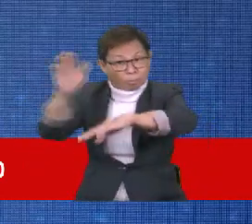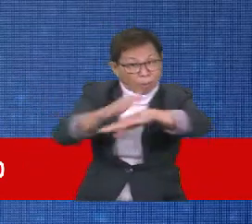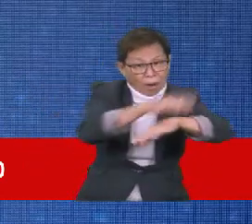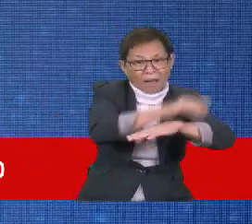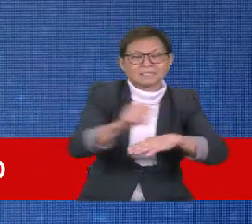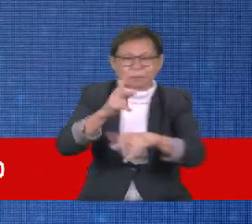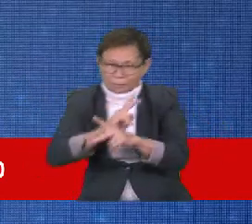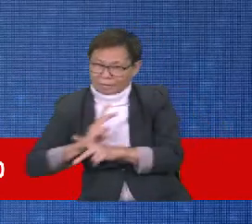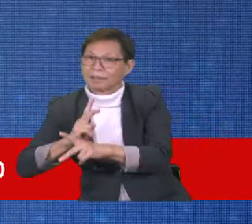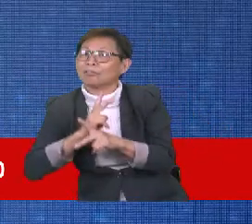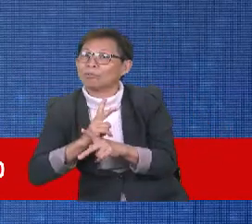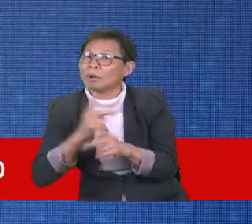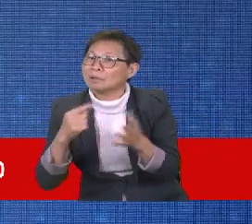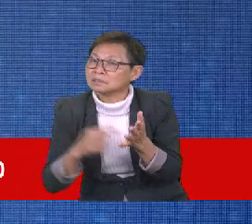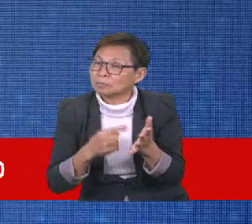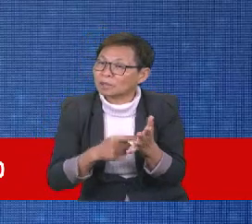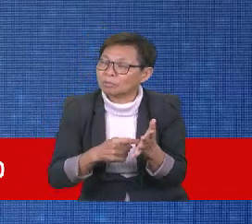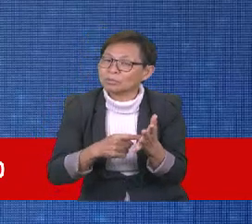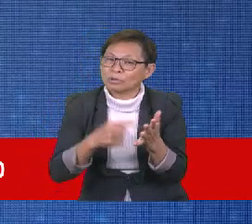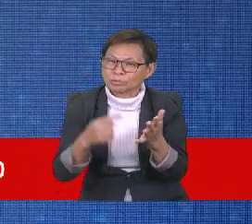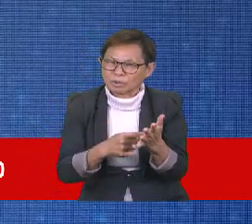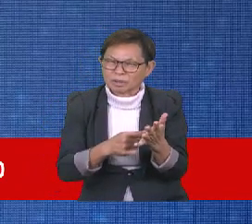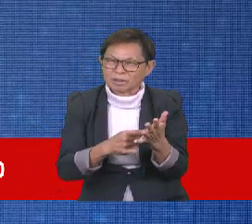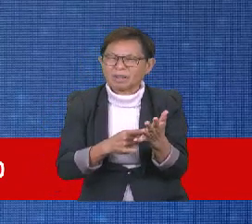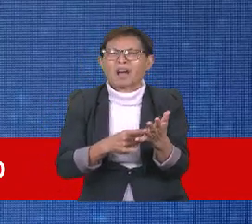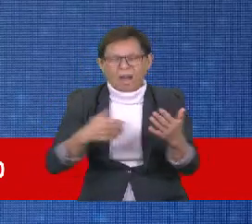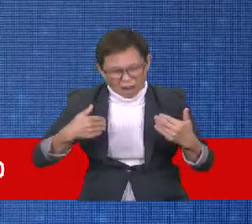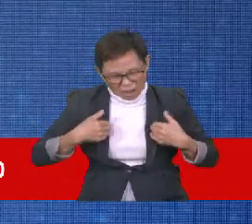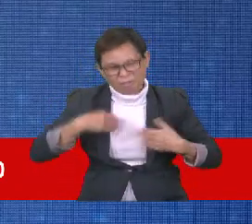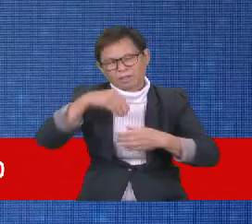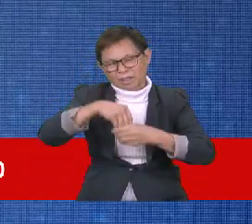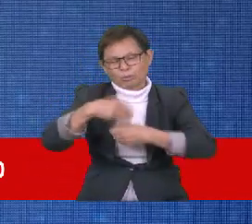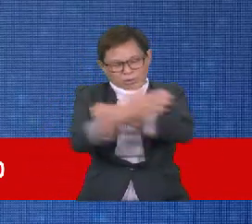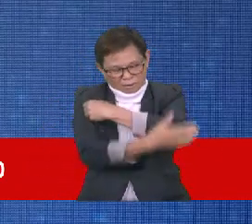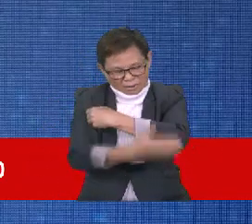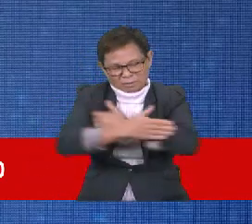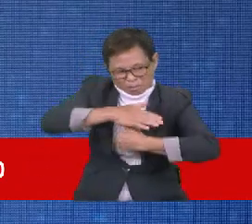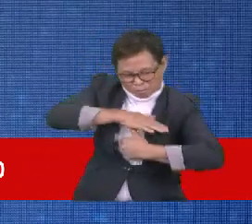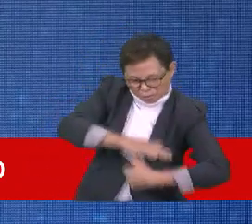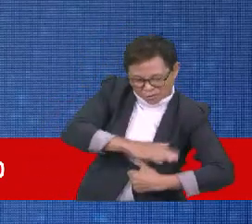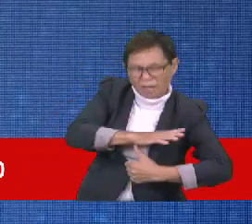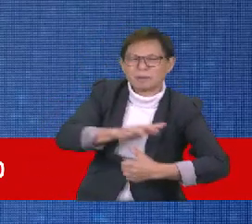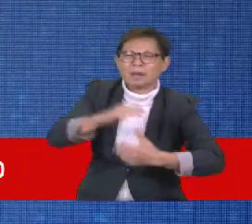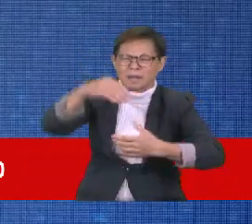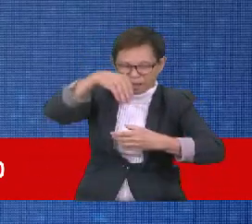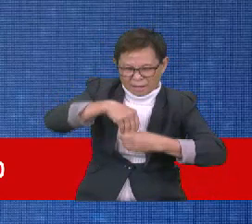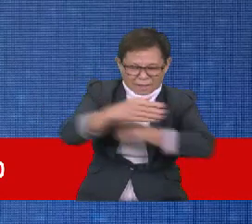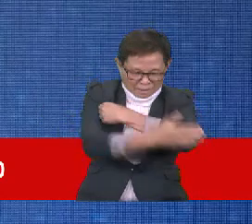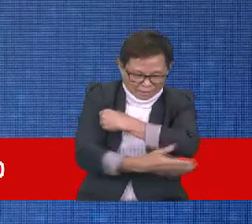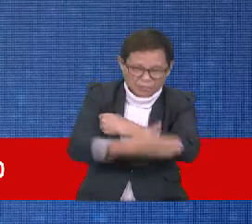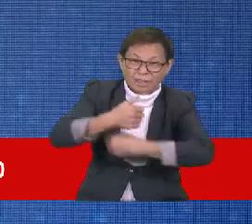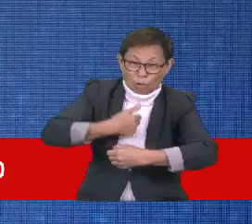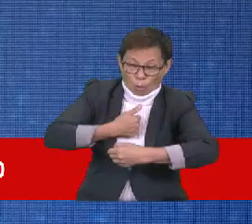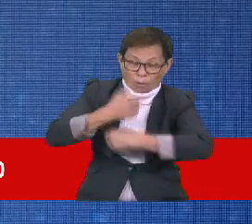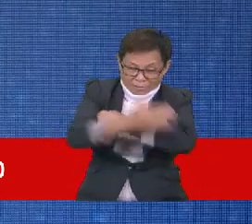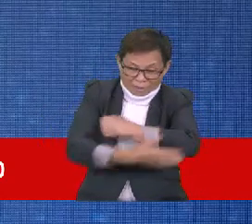sometimes cautioned. Because sometimes you are also faced by your own internal domestic pressures and politics.